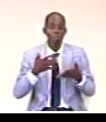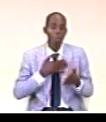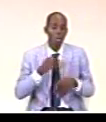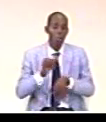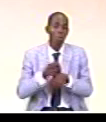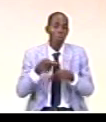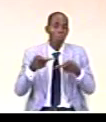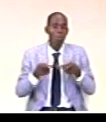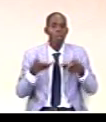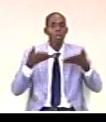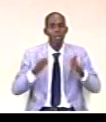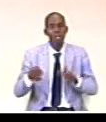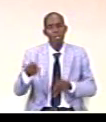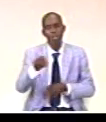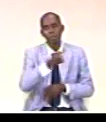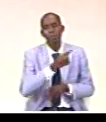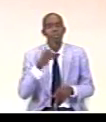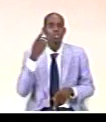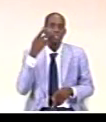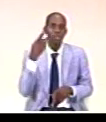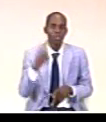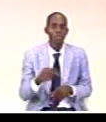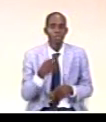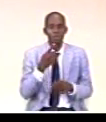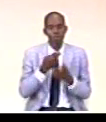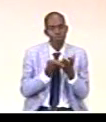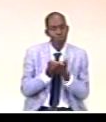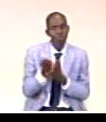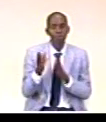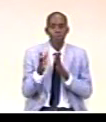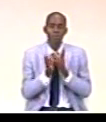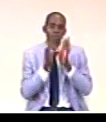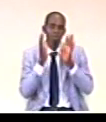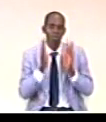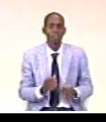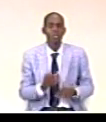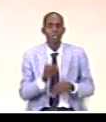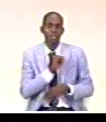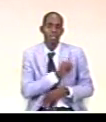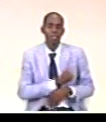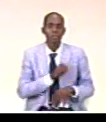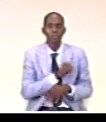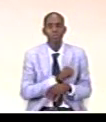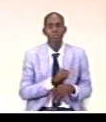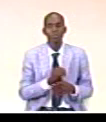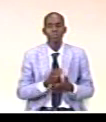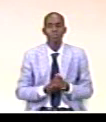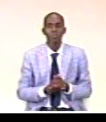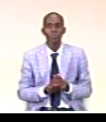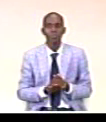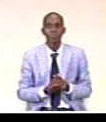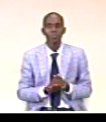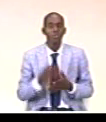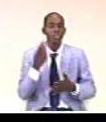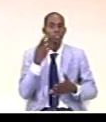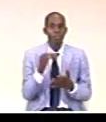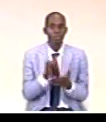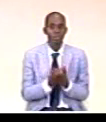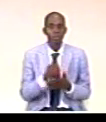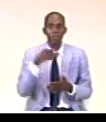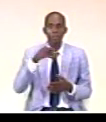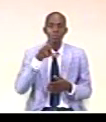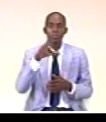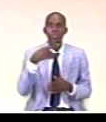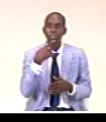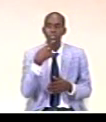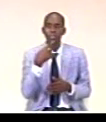my life preach the message. Let my life convict others, just like the life of Paul. You see, Paul the apostle told the